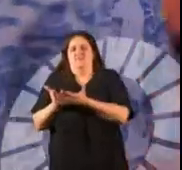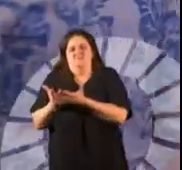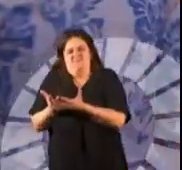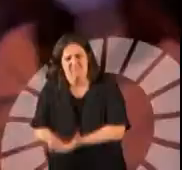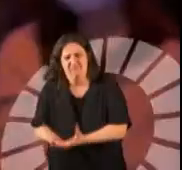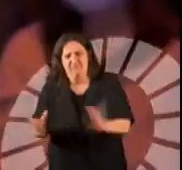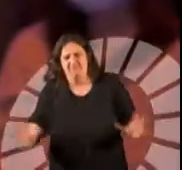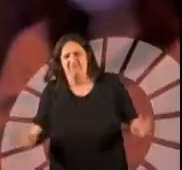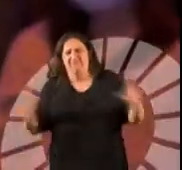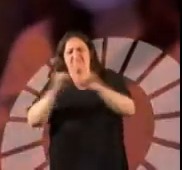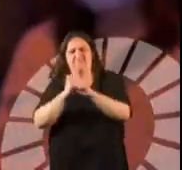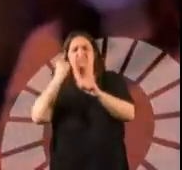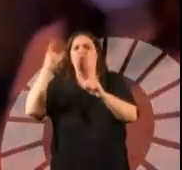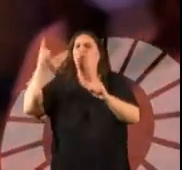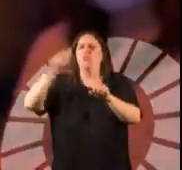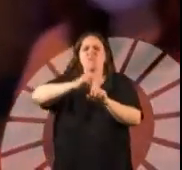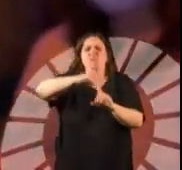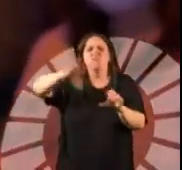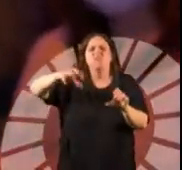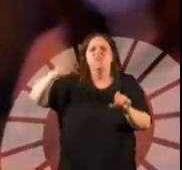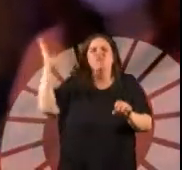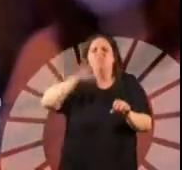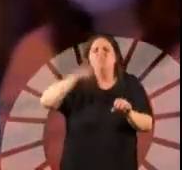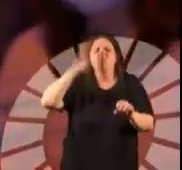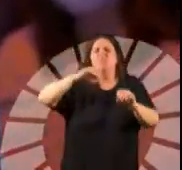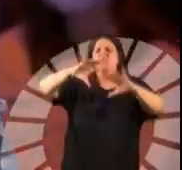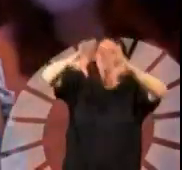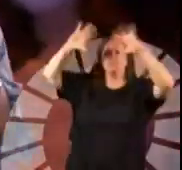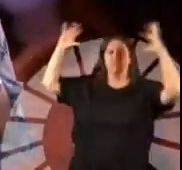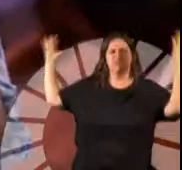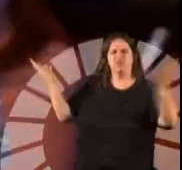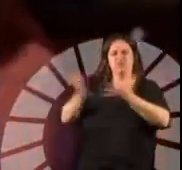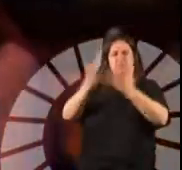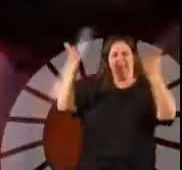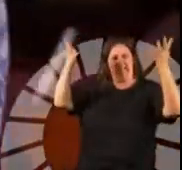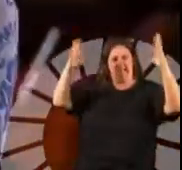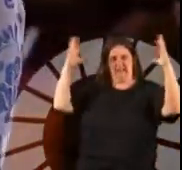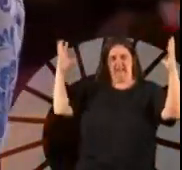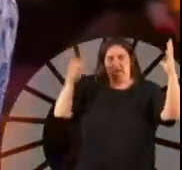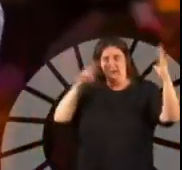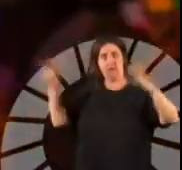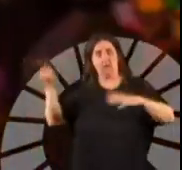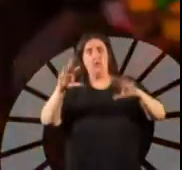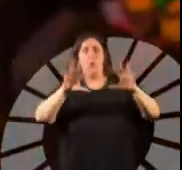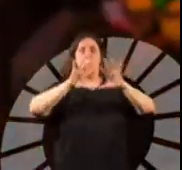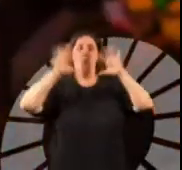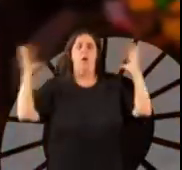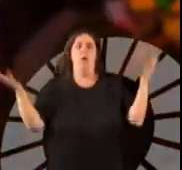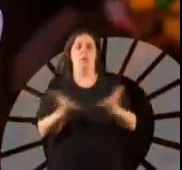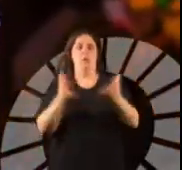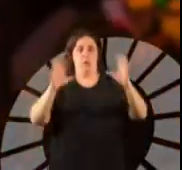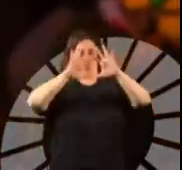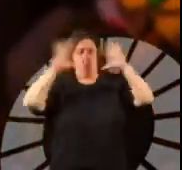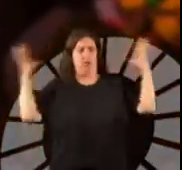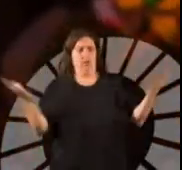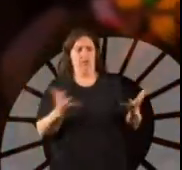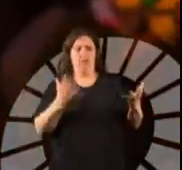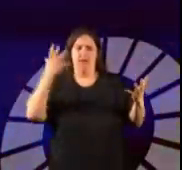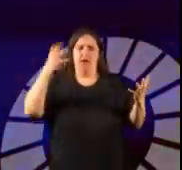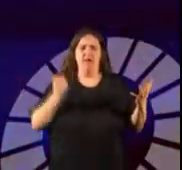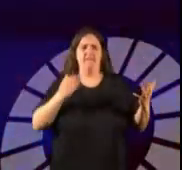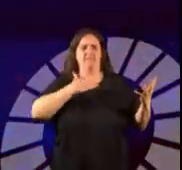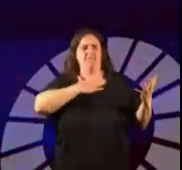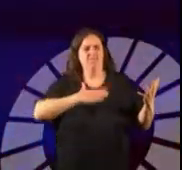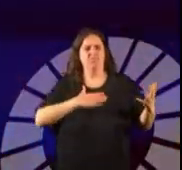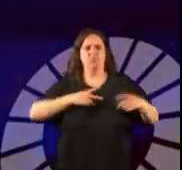need, once again, we need the tools, we need the mechanisms so girls can act and actually search and fight for a more equal future,